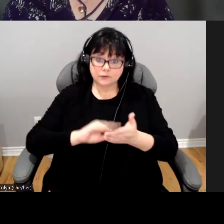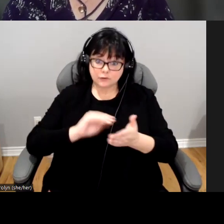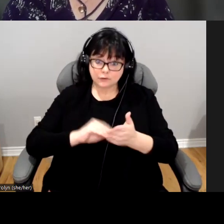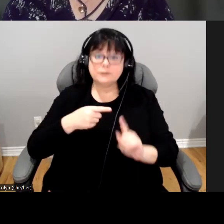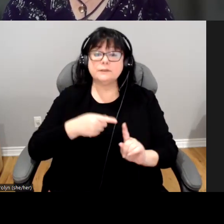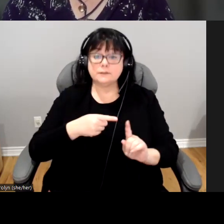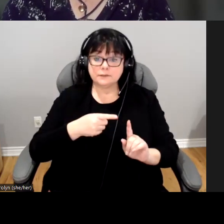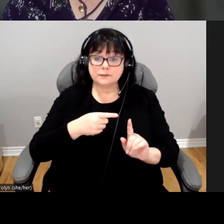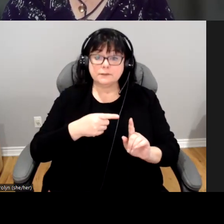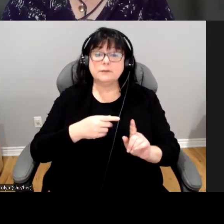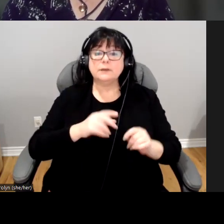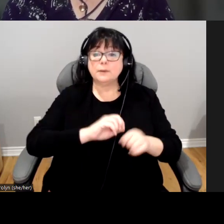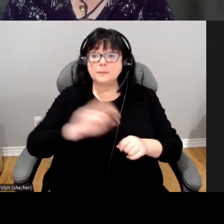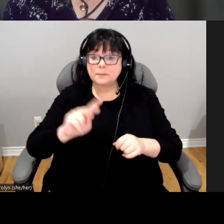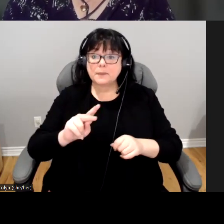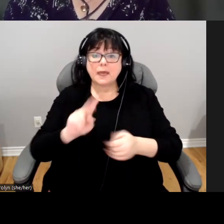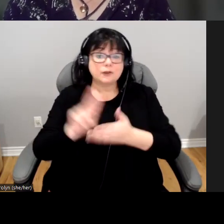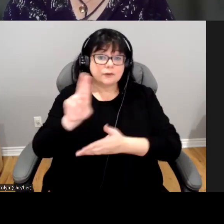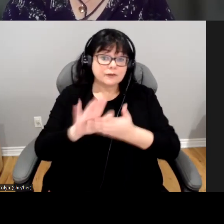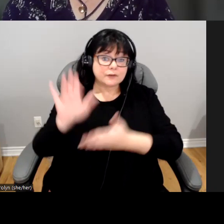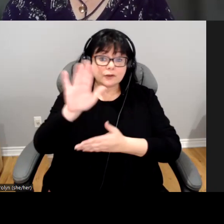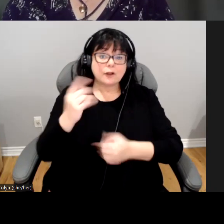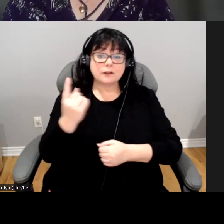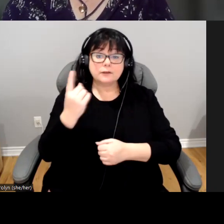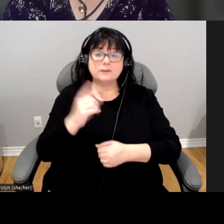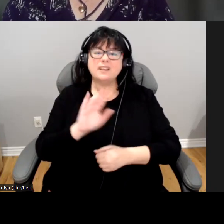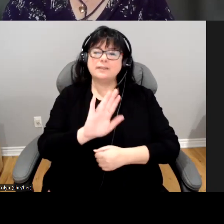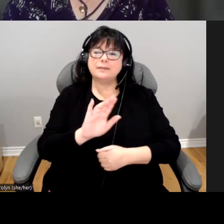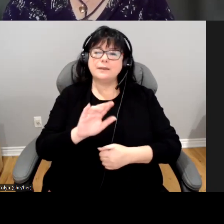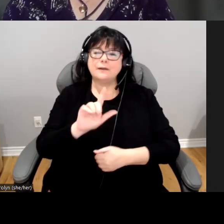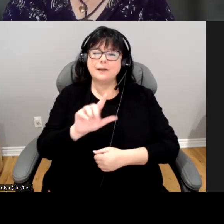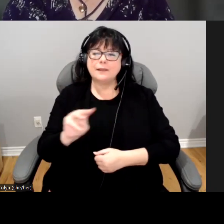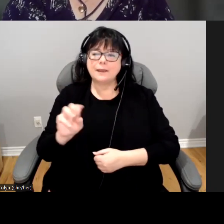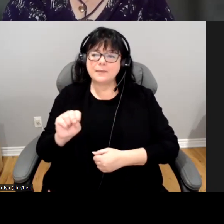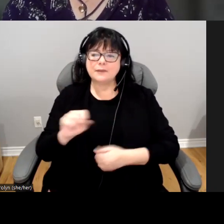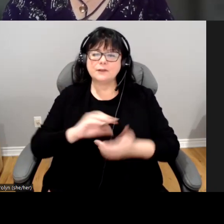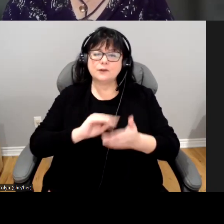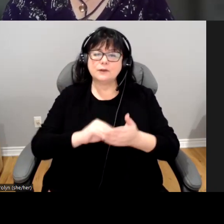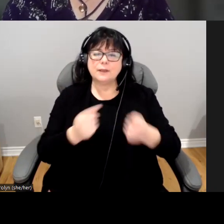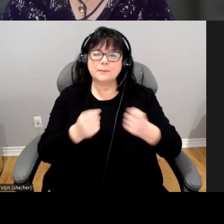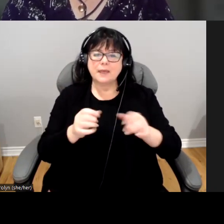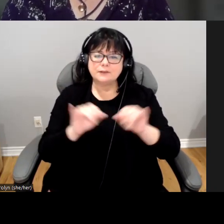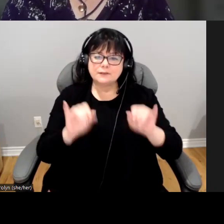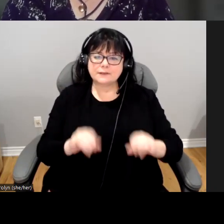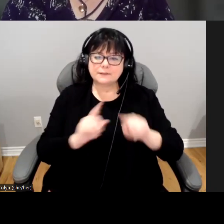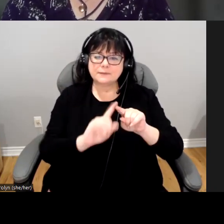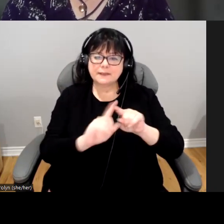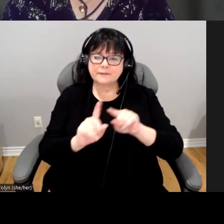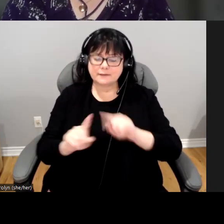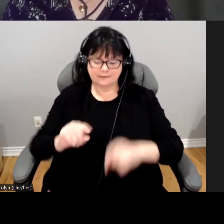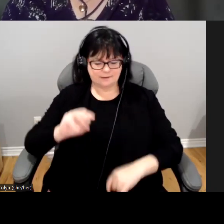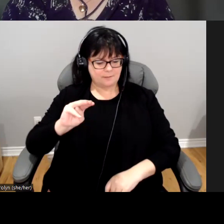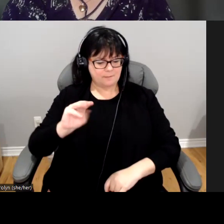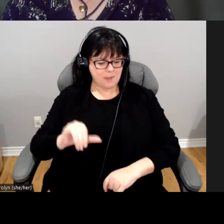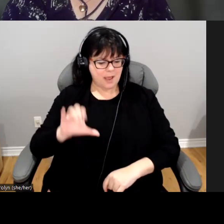to post-secondary, the learning management systems, the My Canvases, the Litmuses, the whatever,